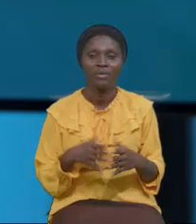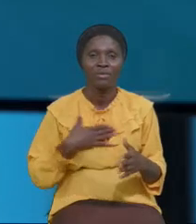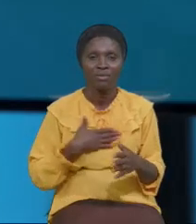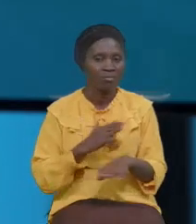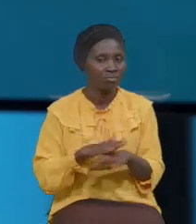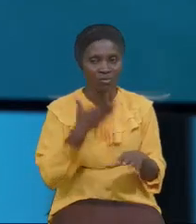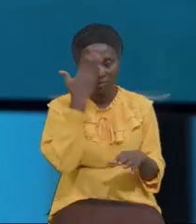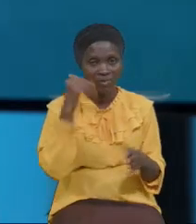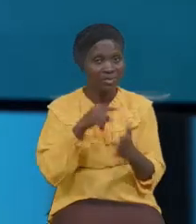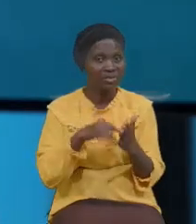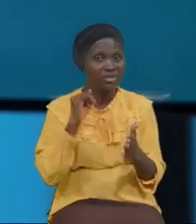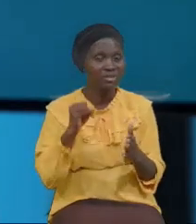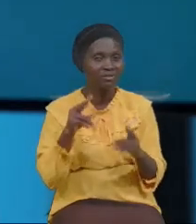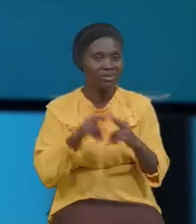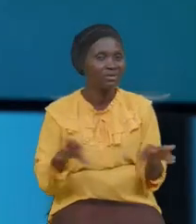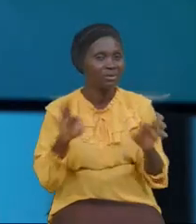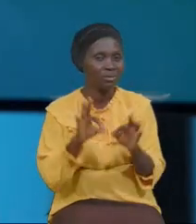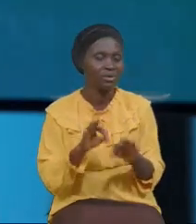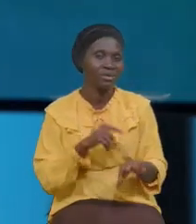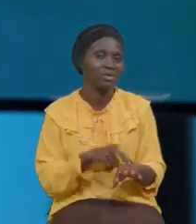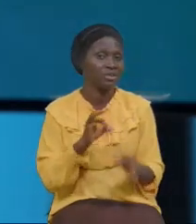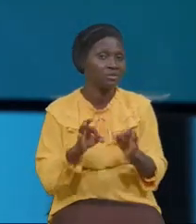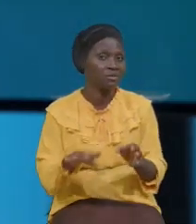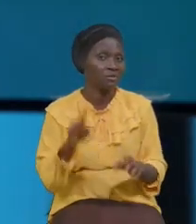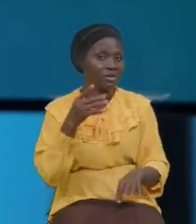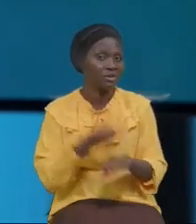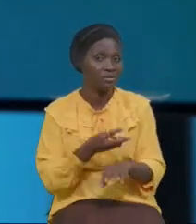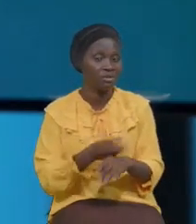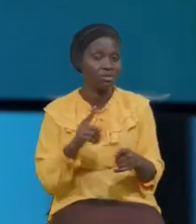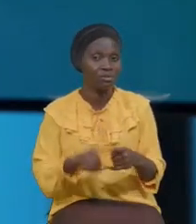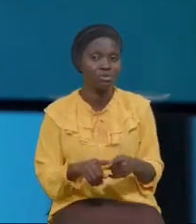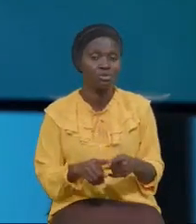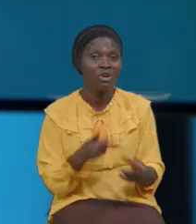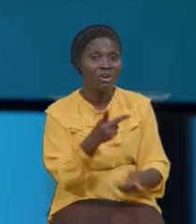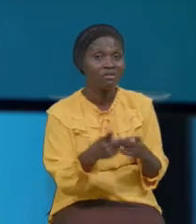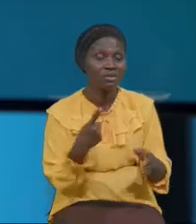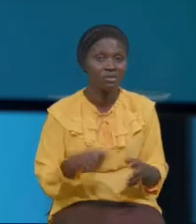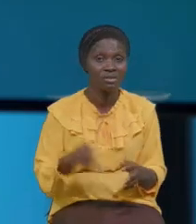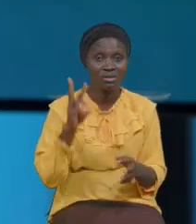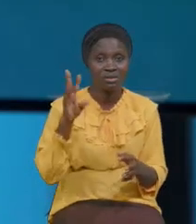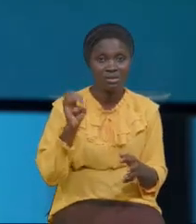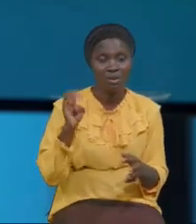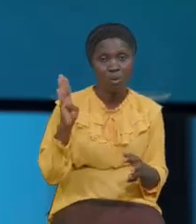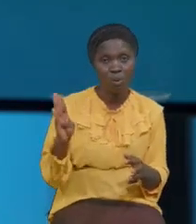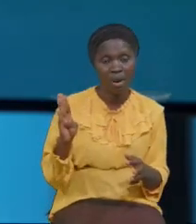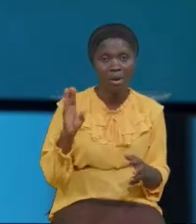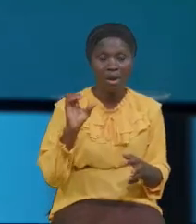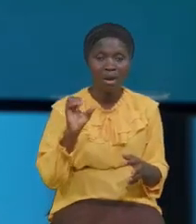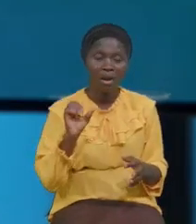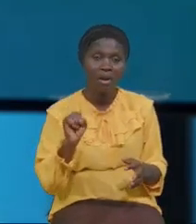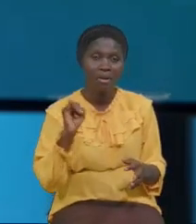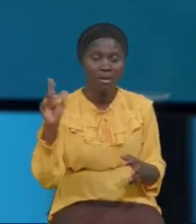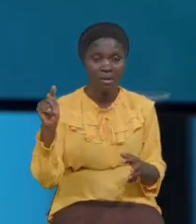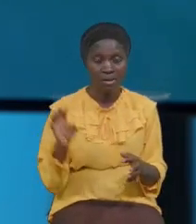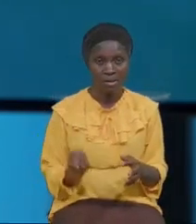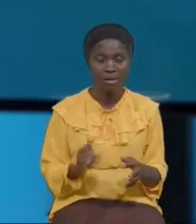is a critical time. If you are finding it difficult to visit the website, you can put in the comment section that you need counseling. And